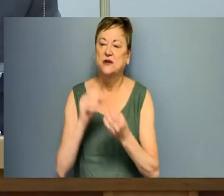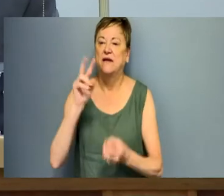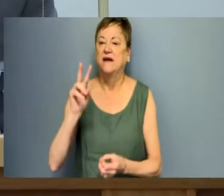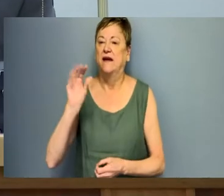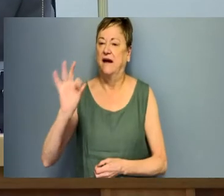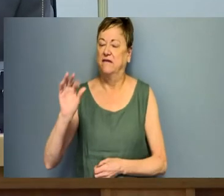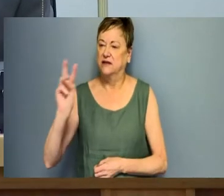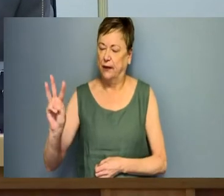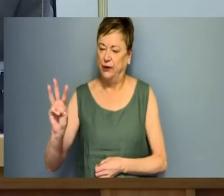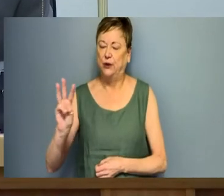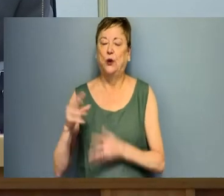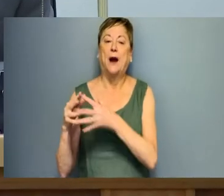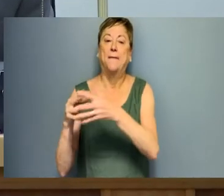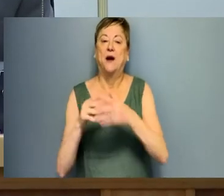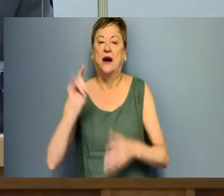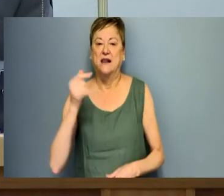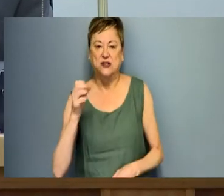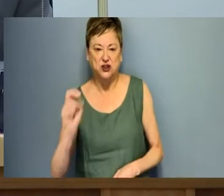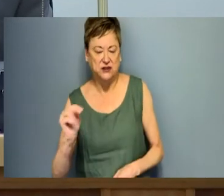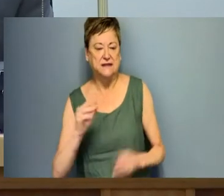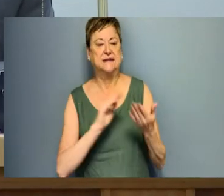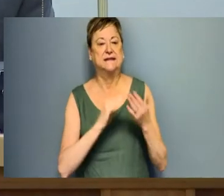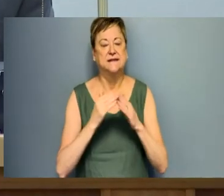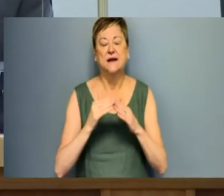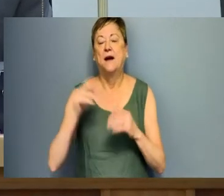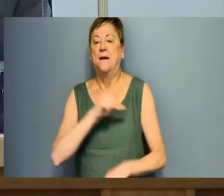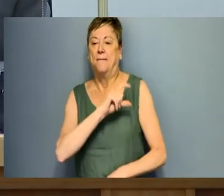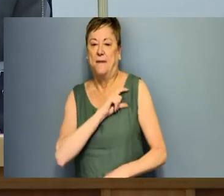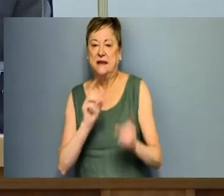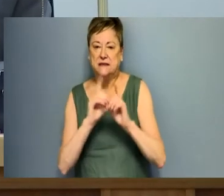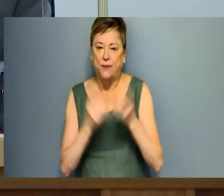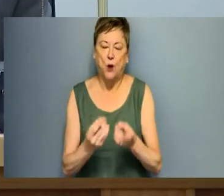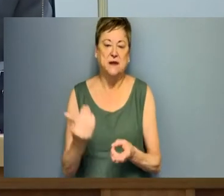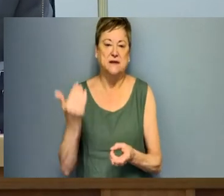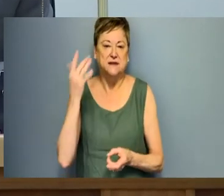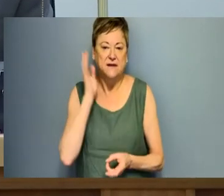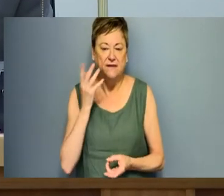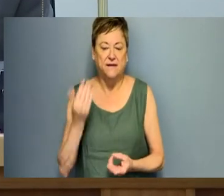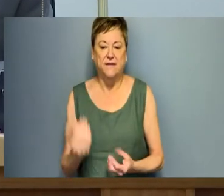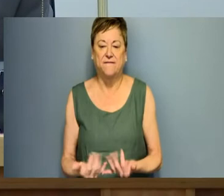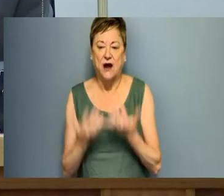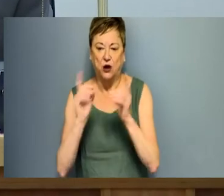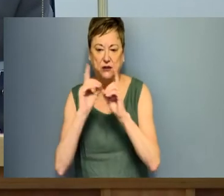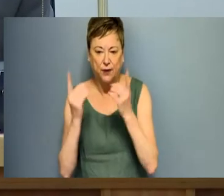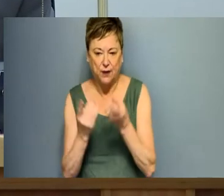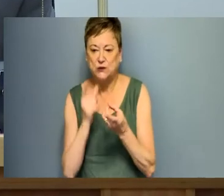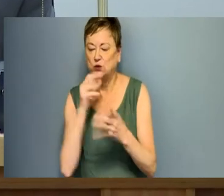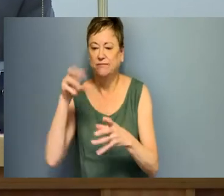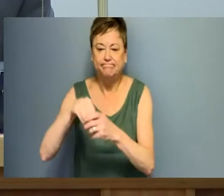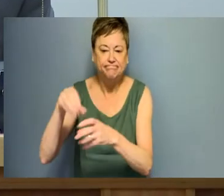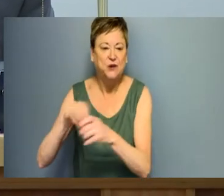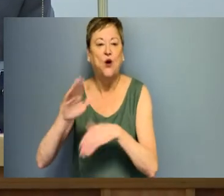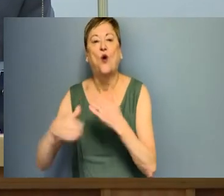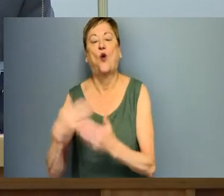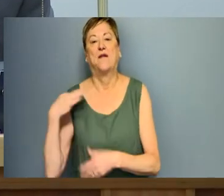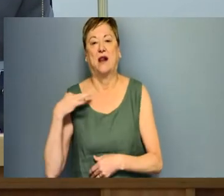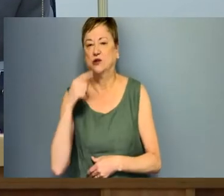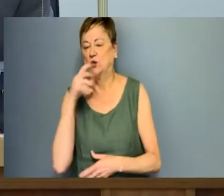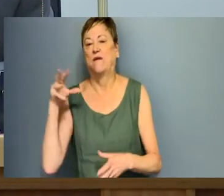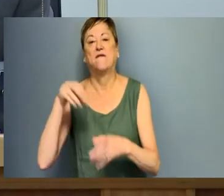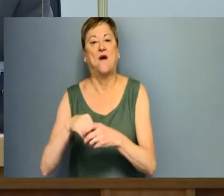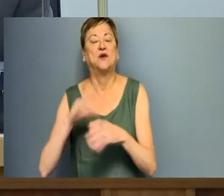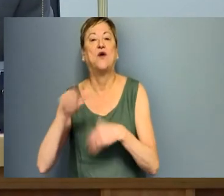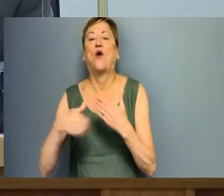Legion posts, municipalities, police departments, fire departments, who had a hand, and all the volunteers who had a hand in all